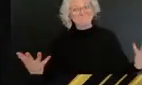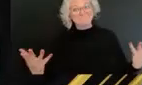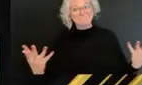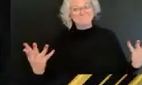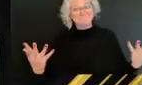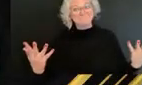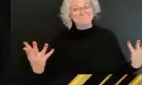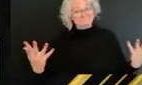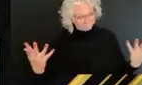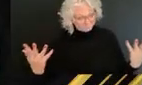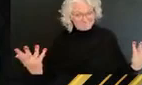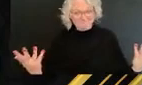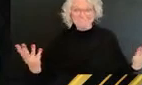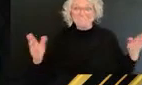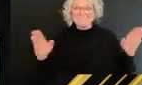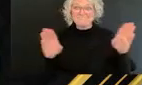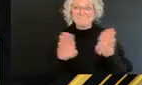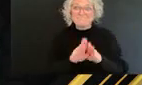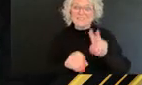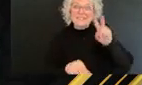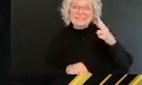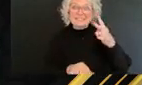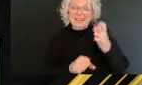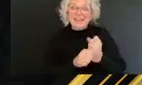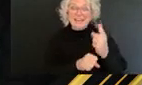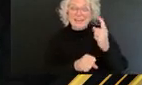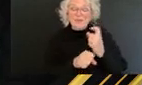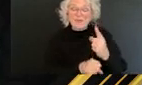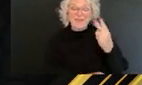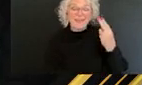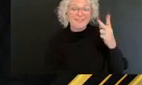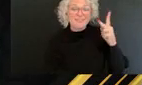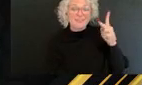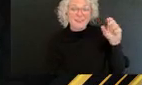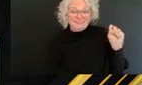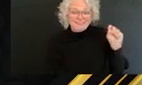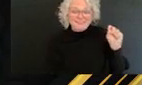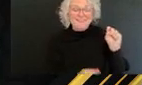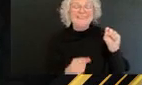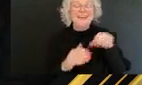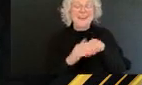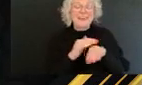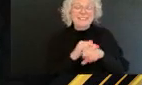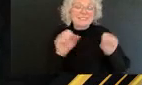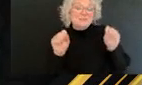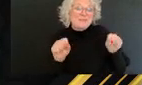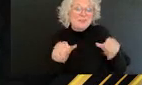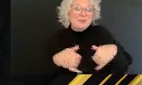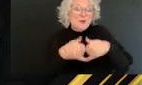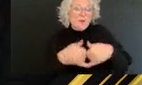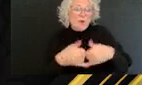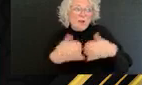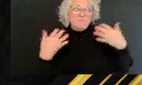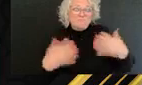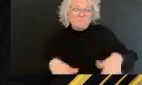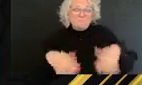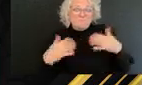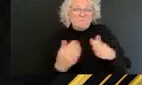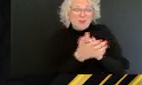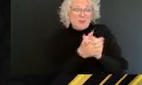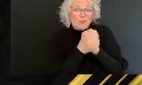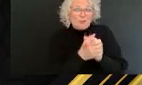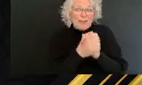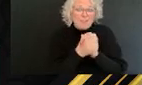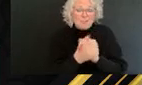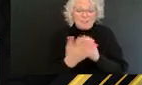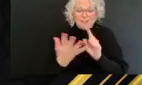Well, there you have it. That concludes the second annual Helen Keller Services AccessAbility Awards. A huge congratulations to